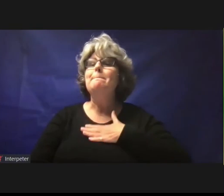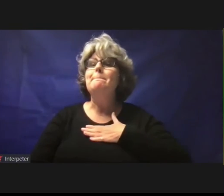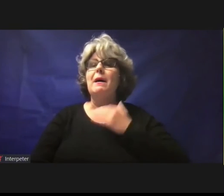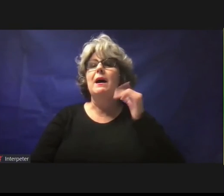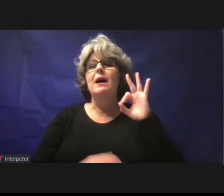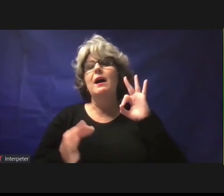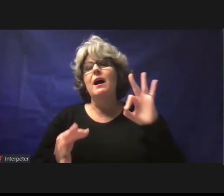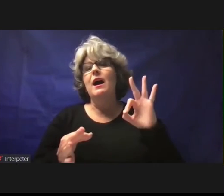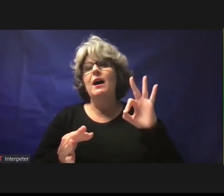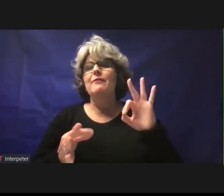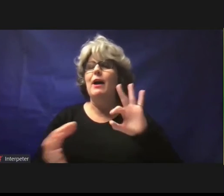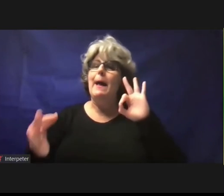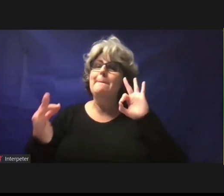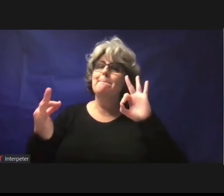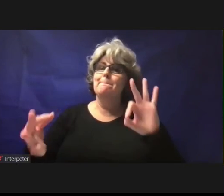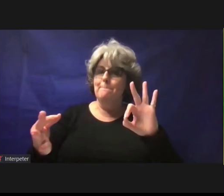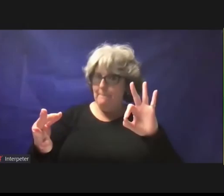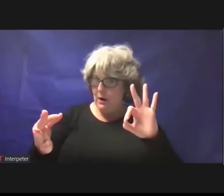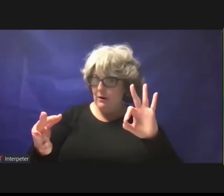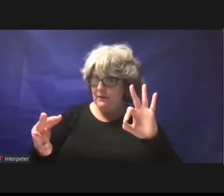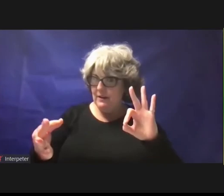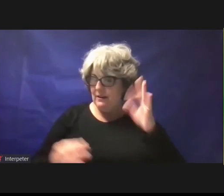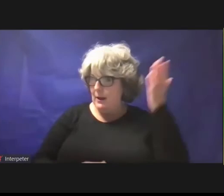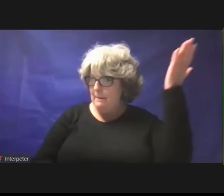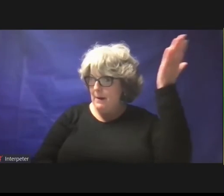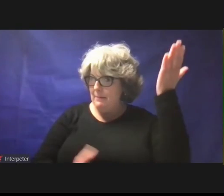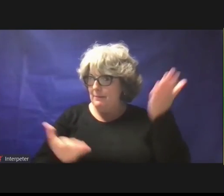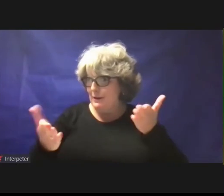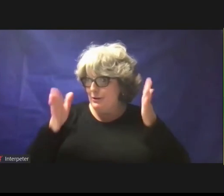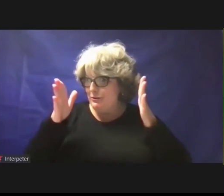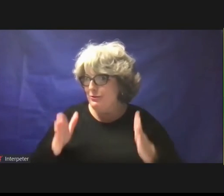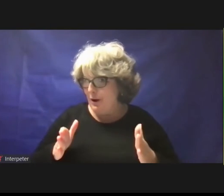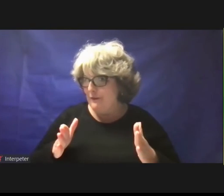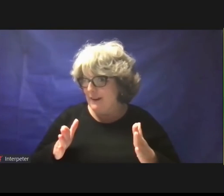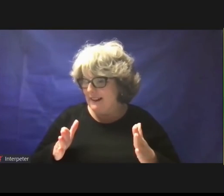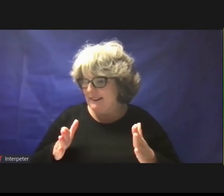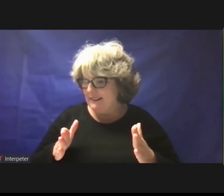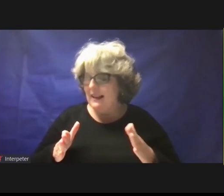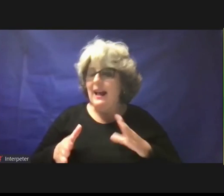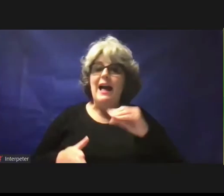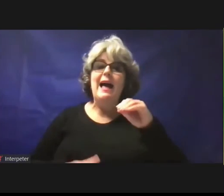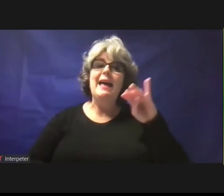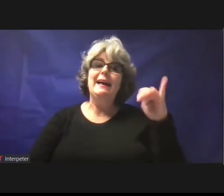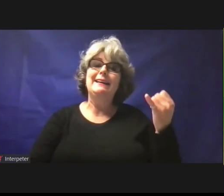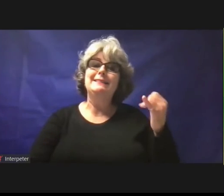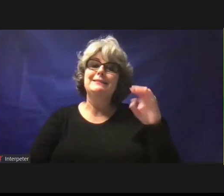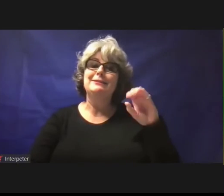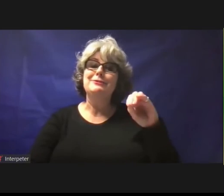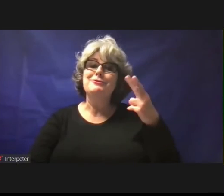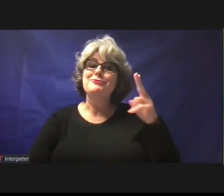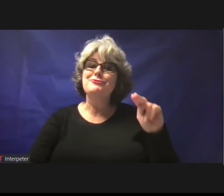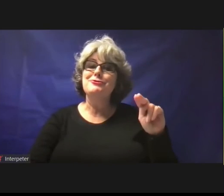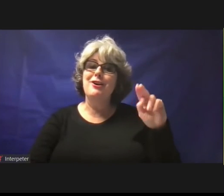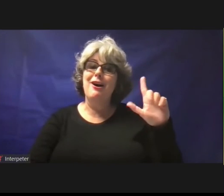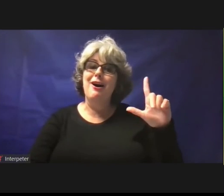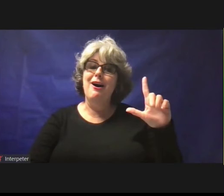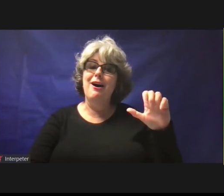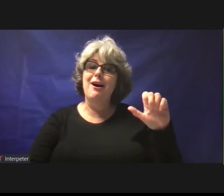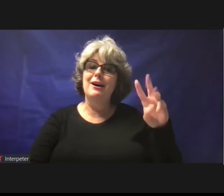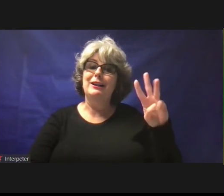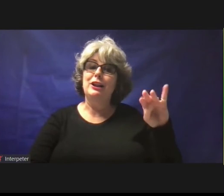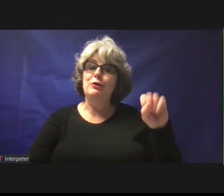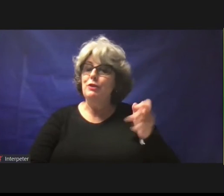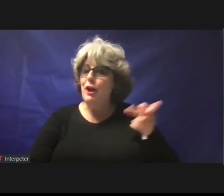a practically perfect public servant. And she and John Lewis, actually. And I think the two of them